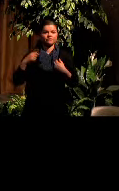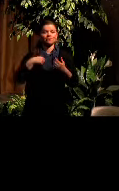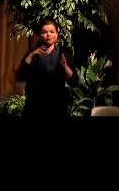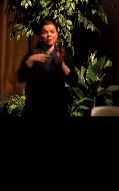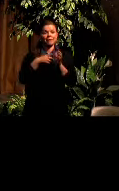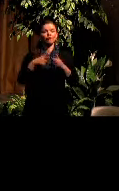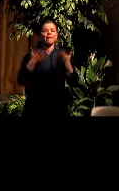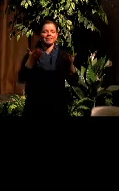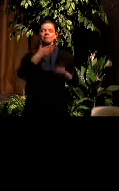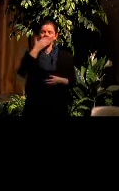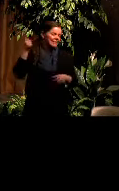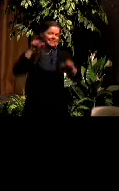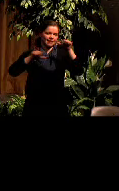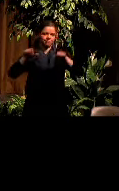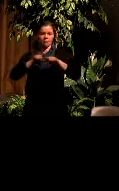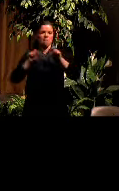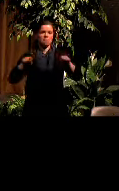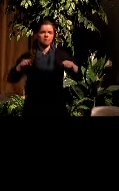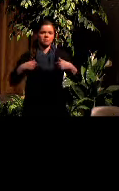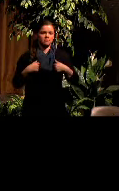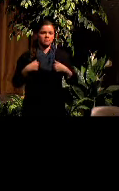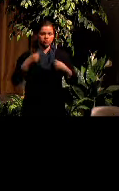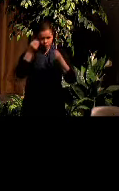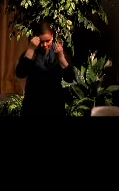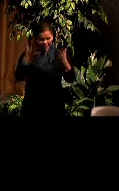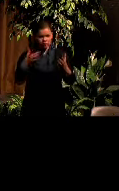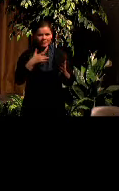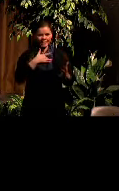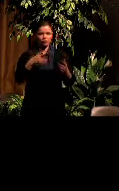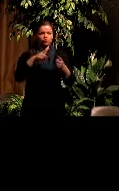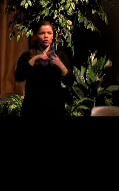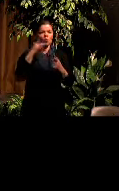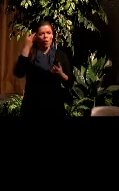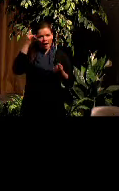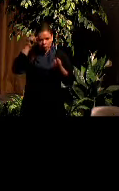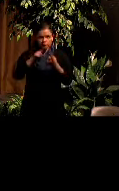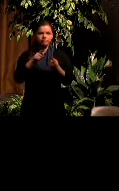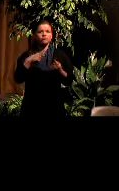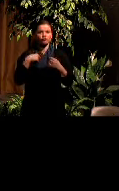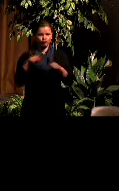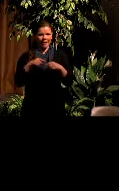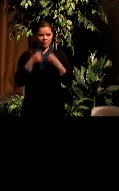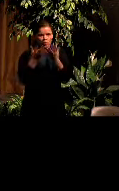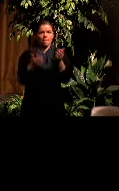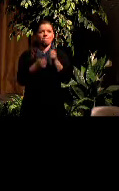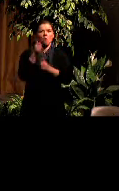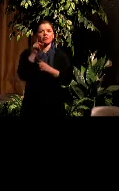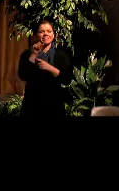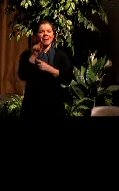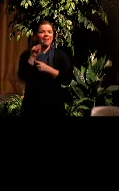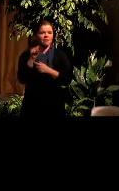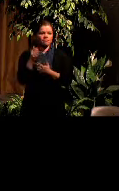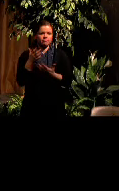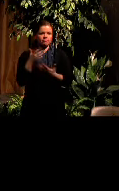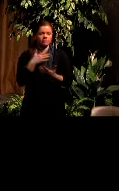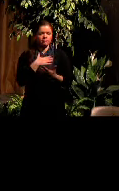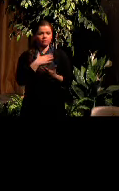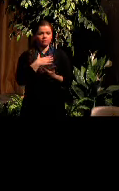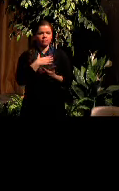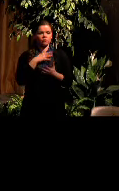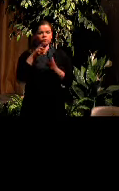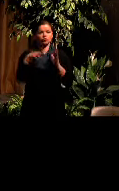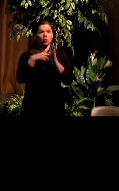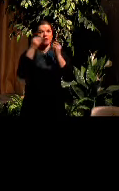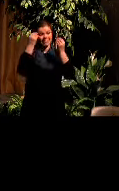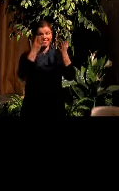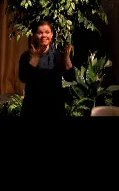provide to report on their trends and what's causing these declines. My role is not to speak to policies themselves. There are groups out